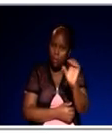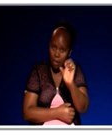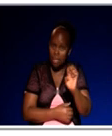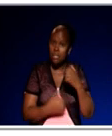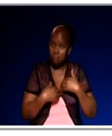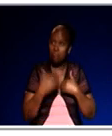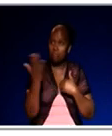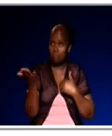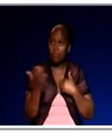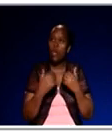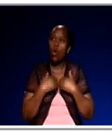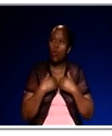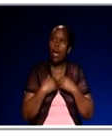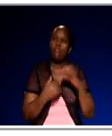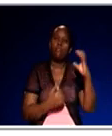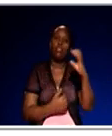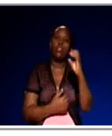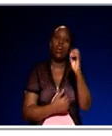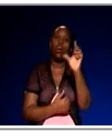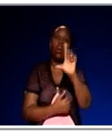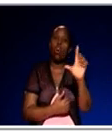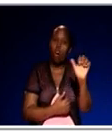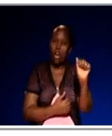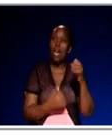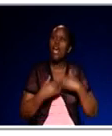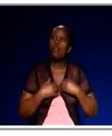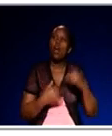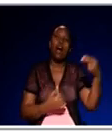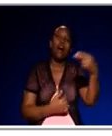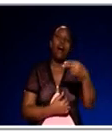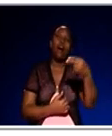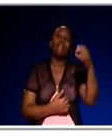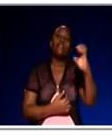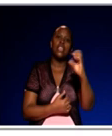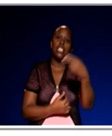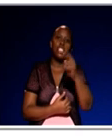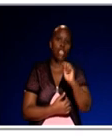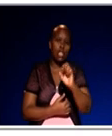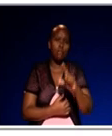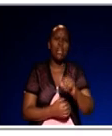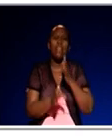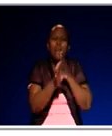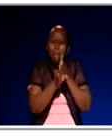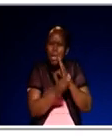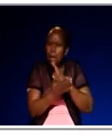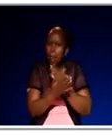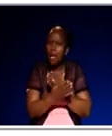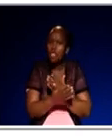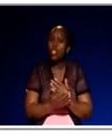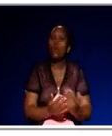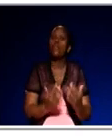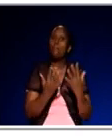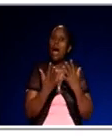We have the collar, and we have the chimney. Those are the major parts of the Bunsen burner. Among